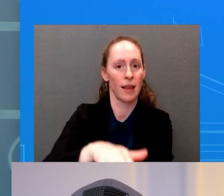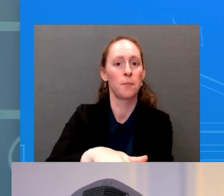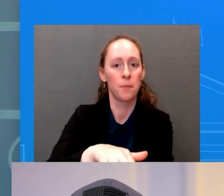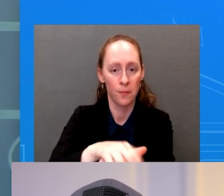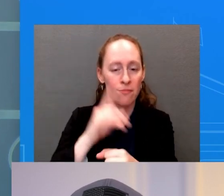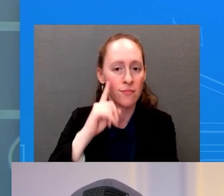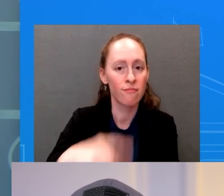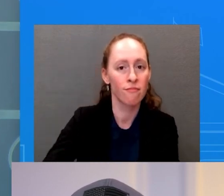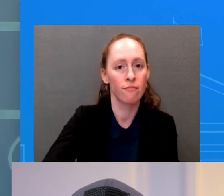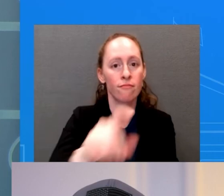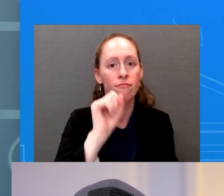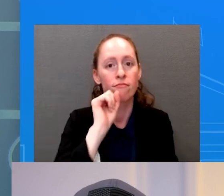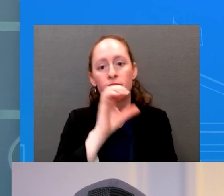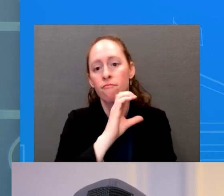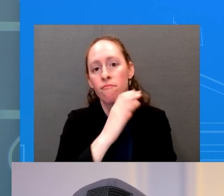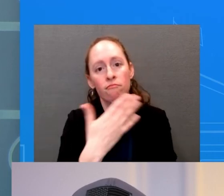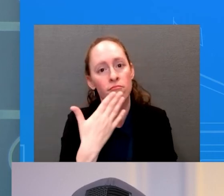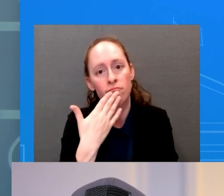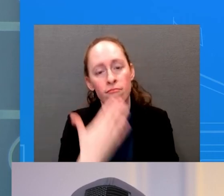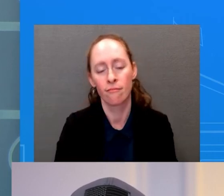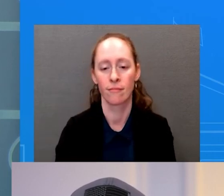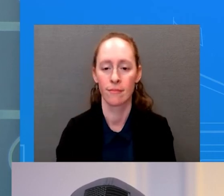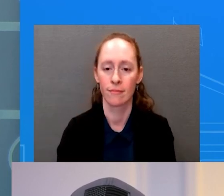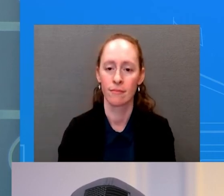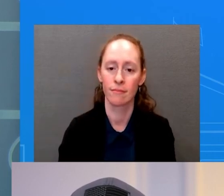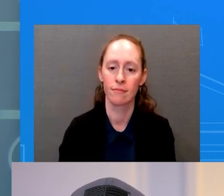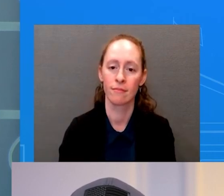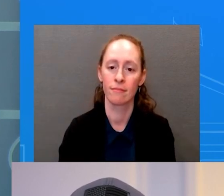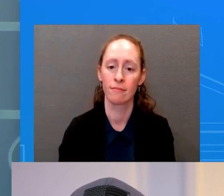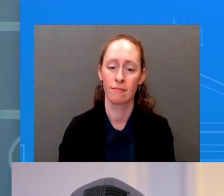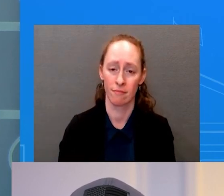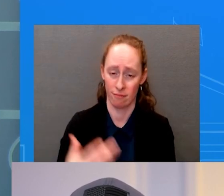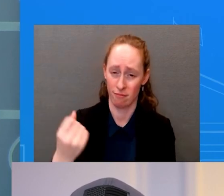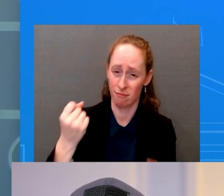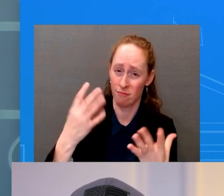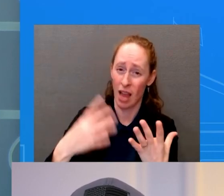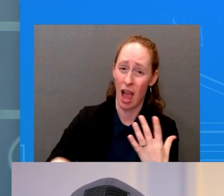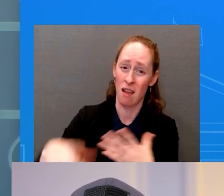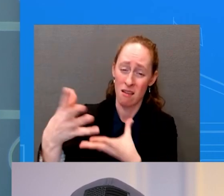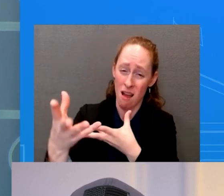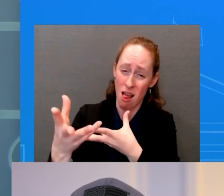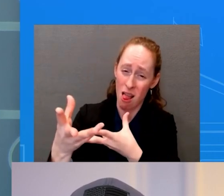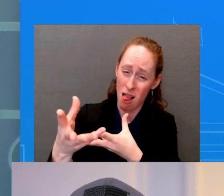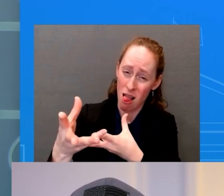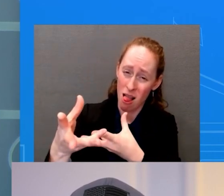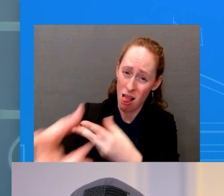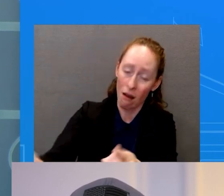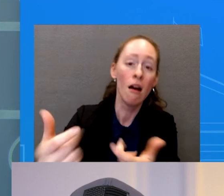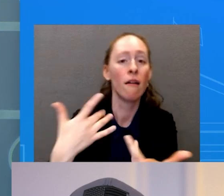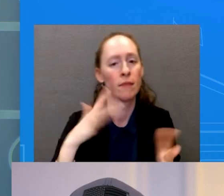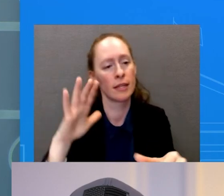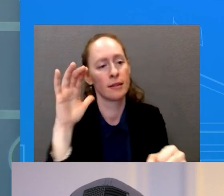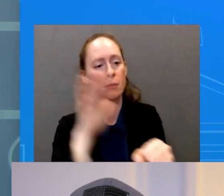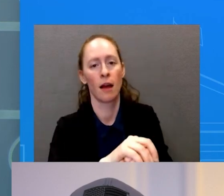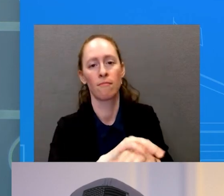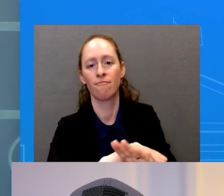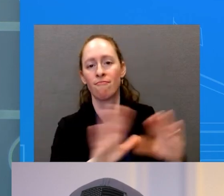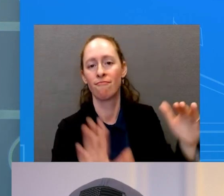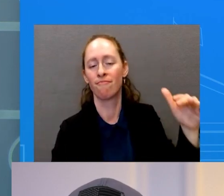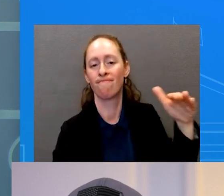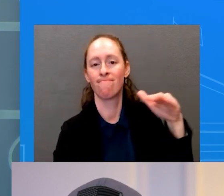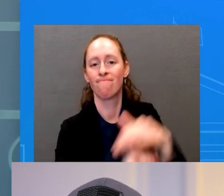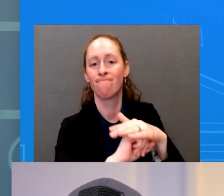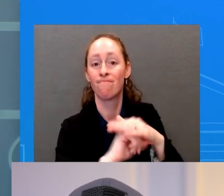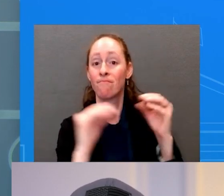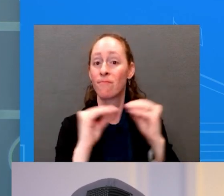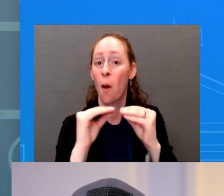seniors pay a month, now that's going to be $2,000 a year. That is the work that congressional Democrats and congressional